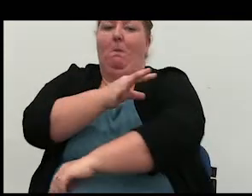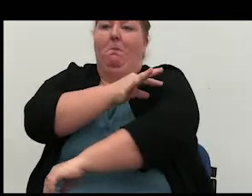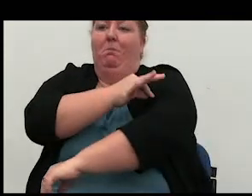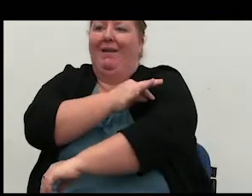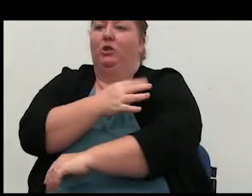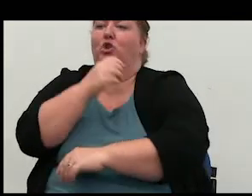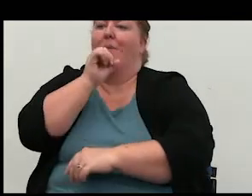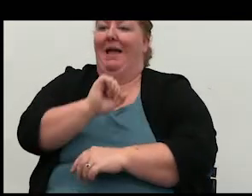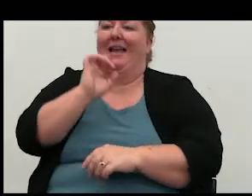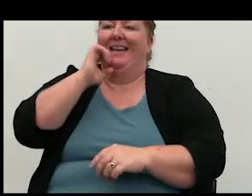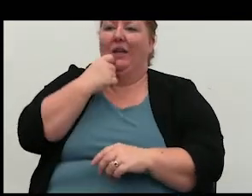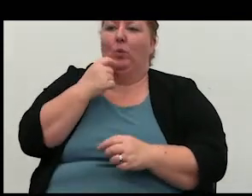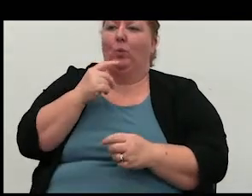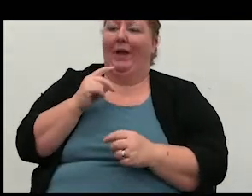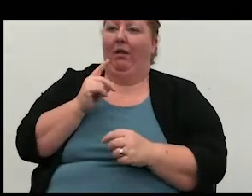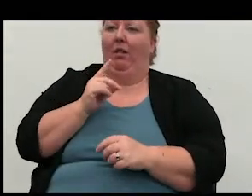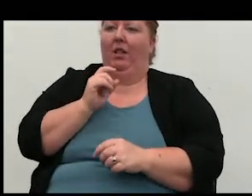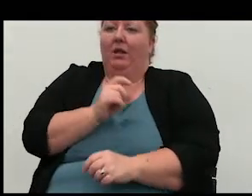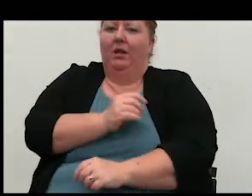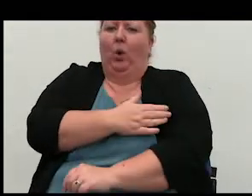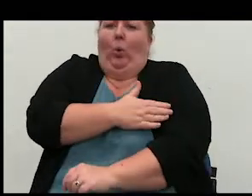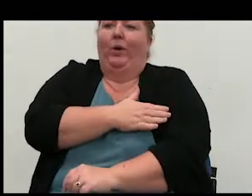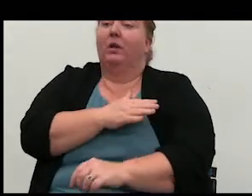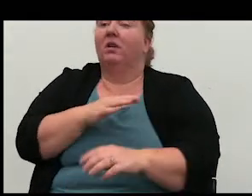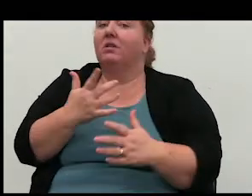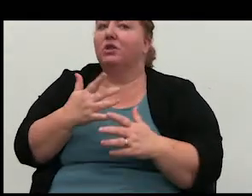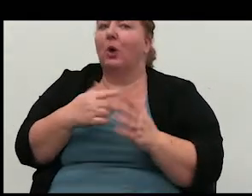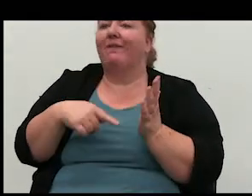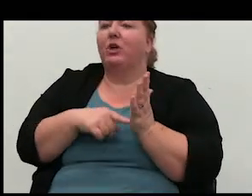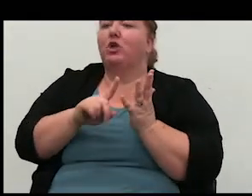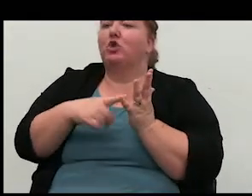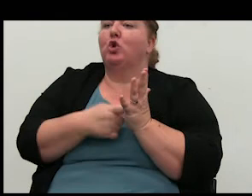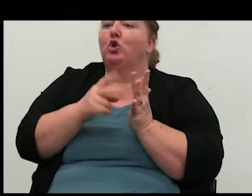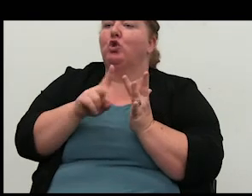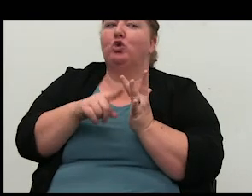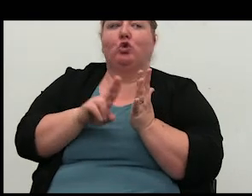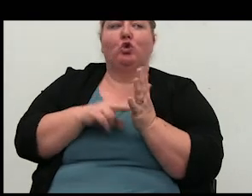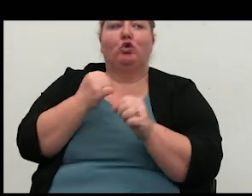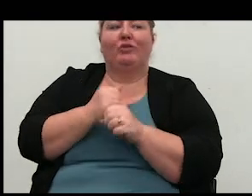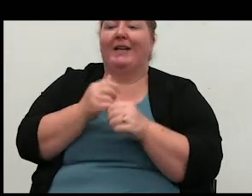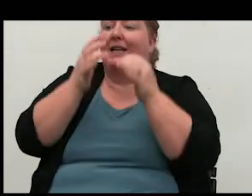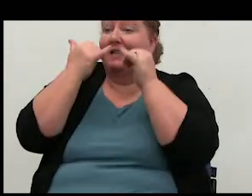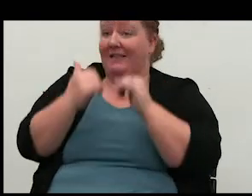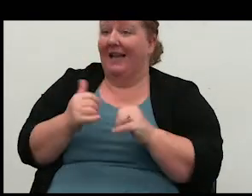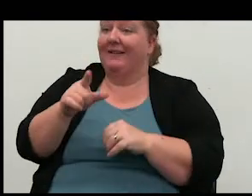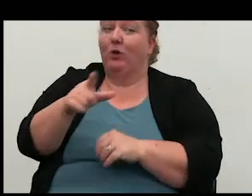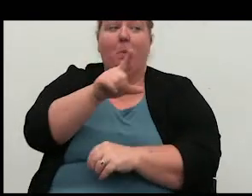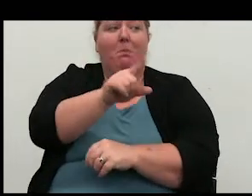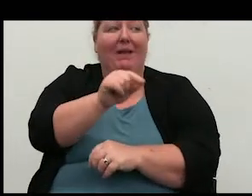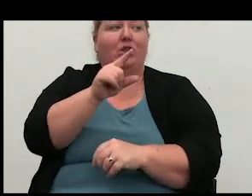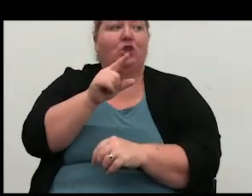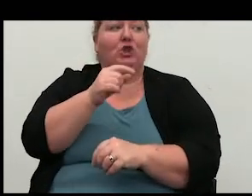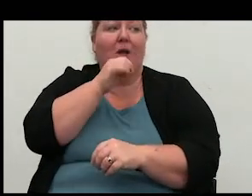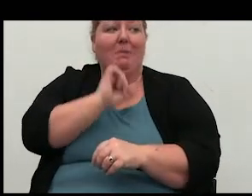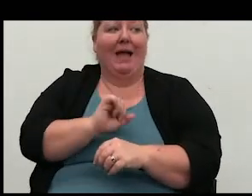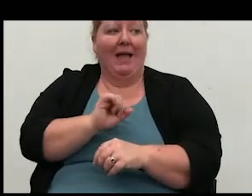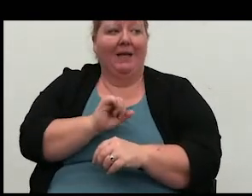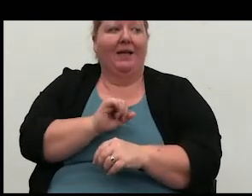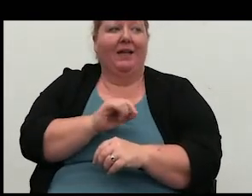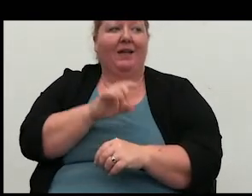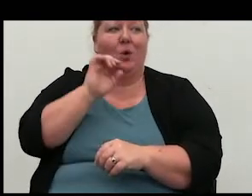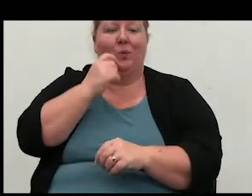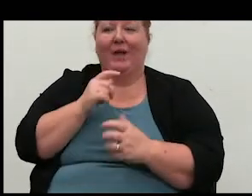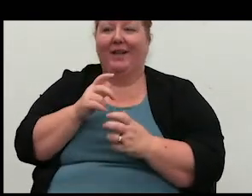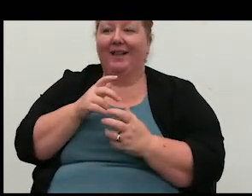will squeak. So let's just do a little Turing test. Anybody sitting next to a man? Just like to pinch him now. Okay,